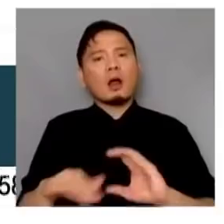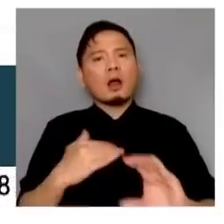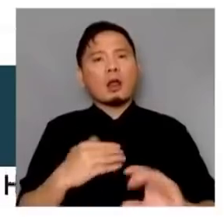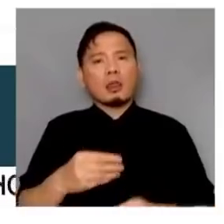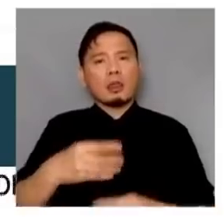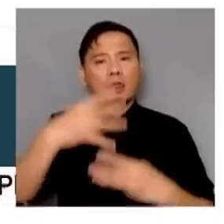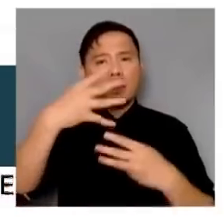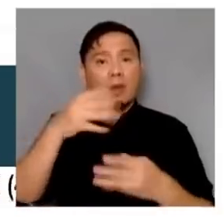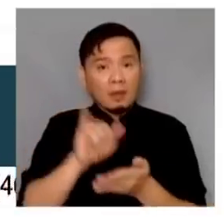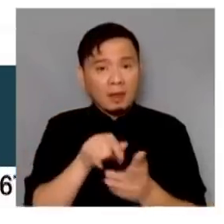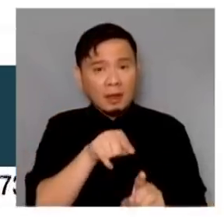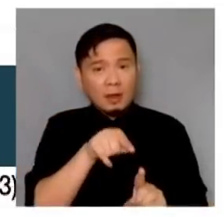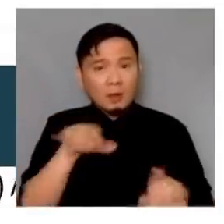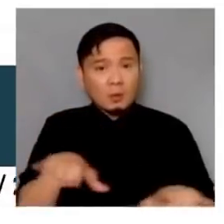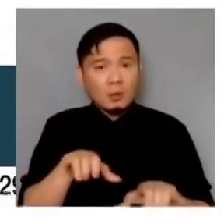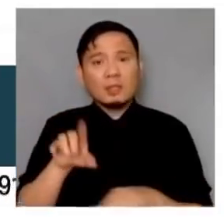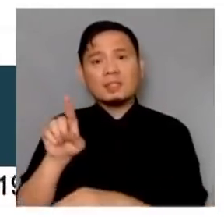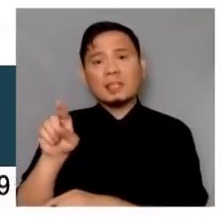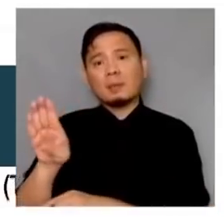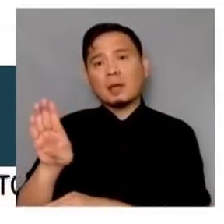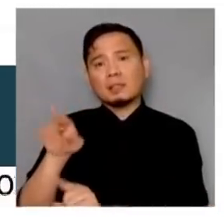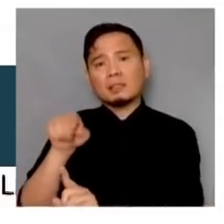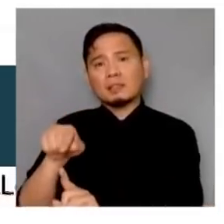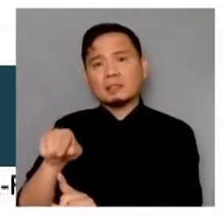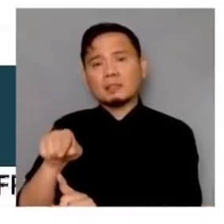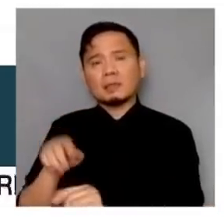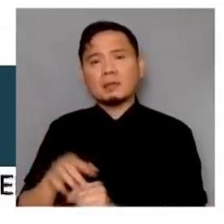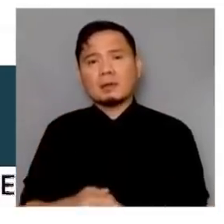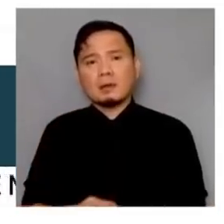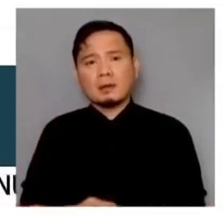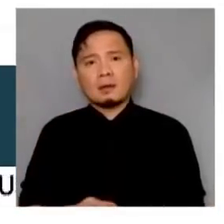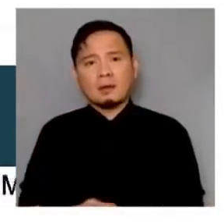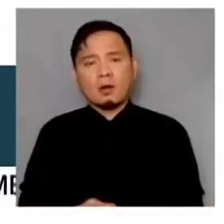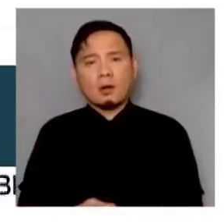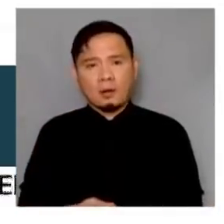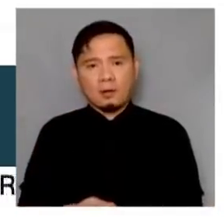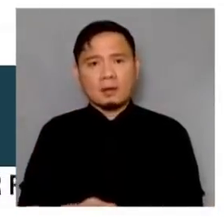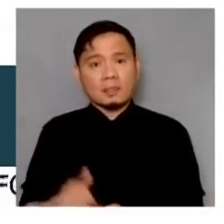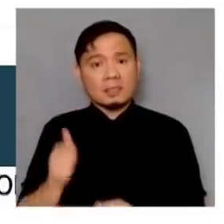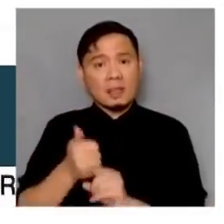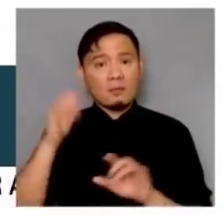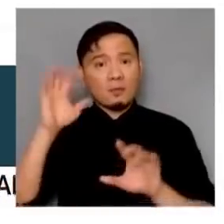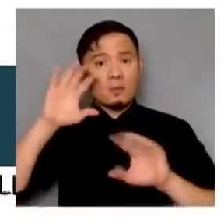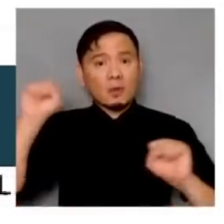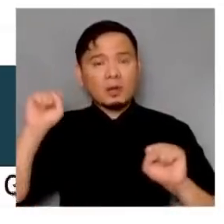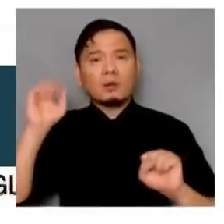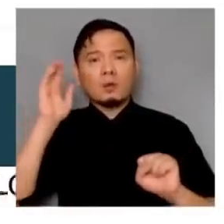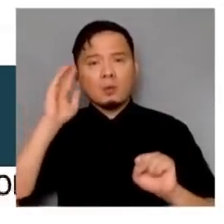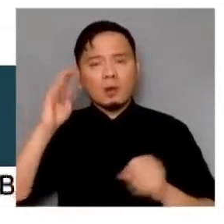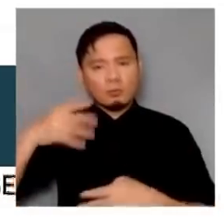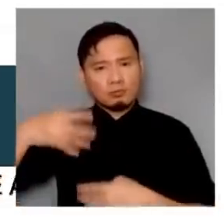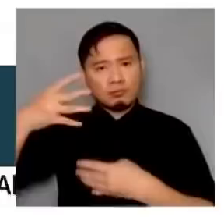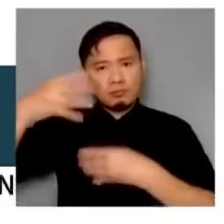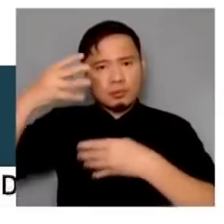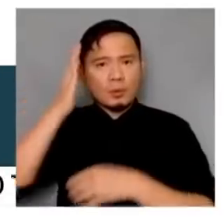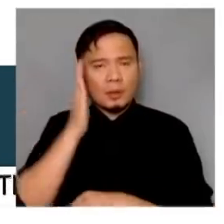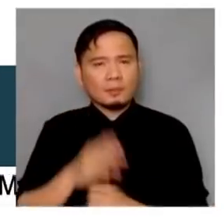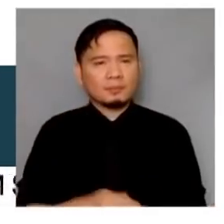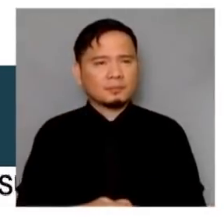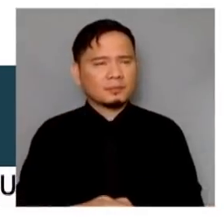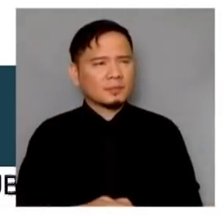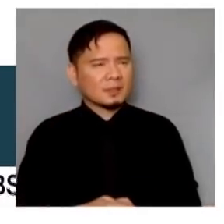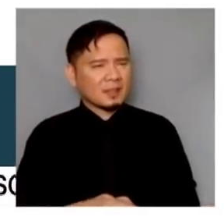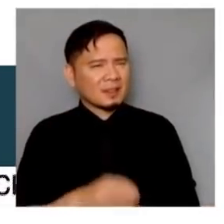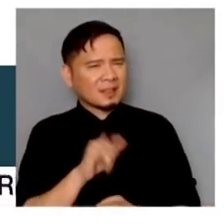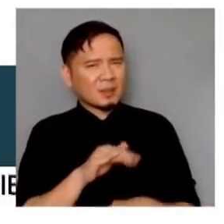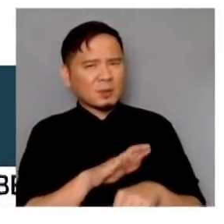database. And it will be activated on day one of the Pacquiao presidency. Okay, you call it a database, but how